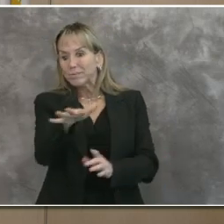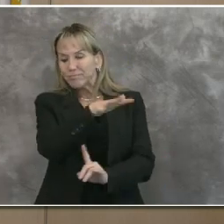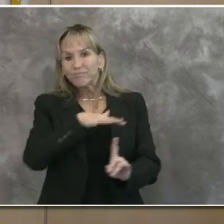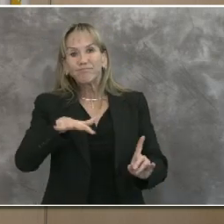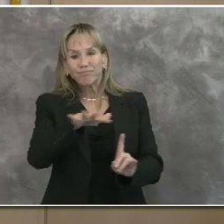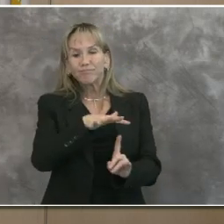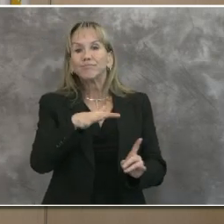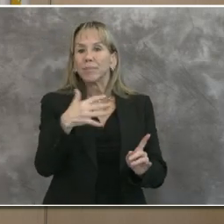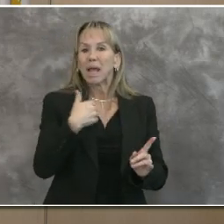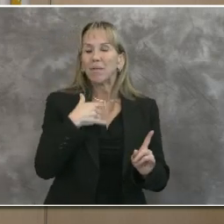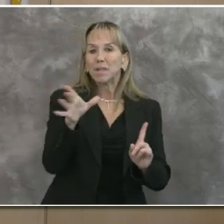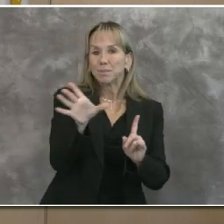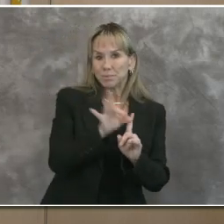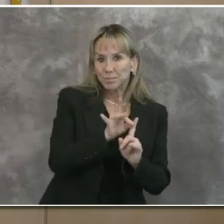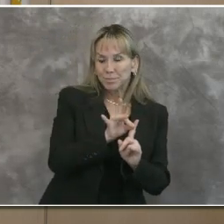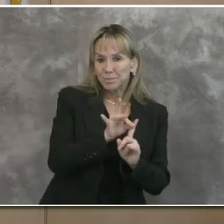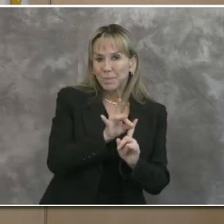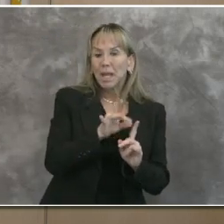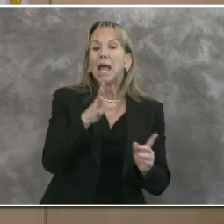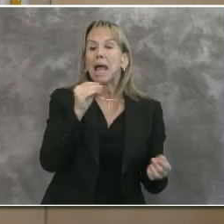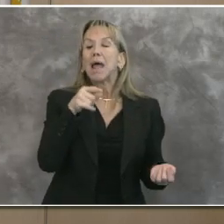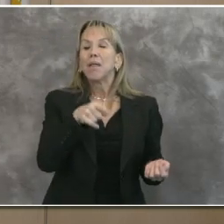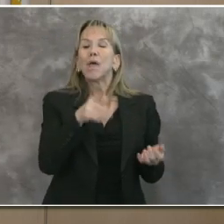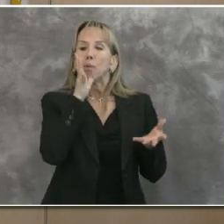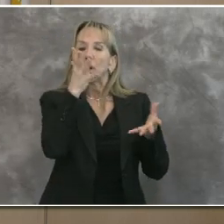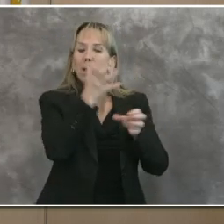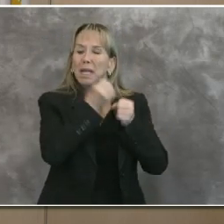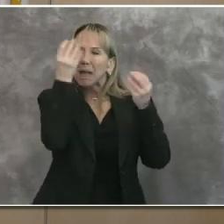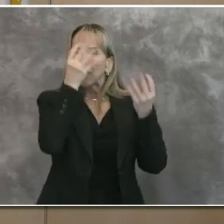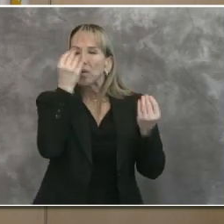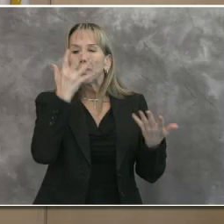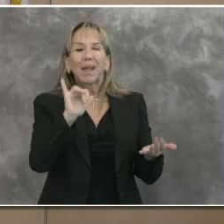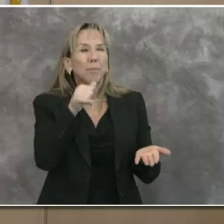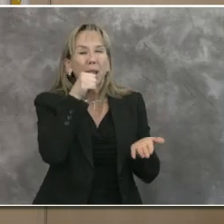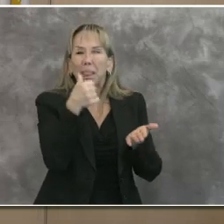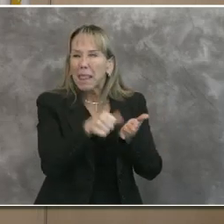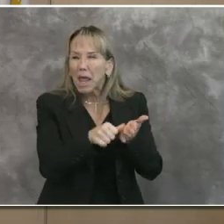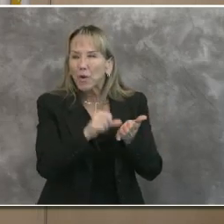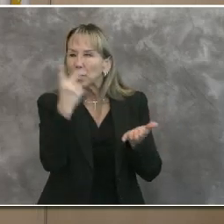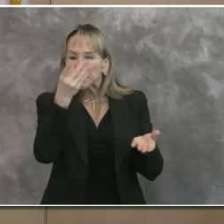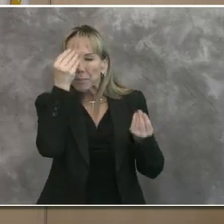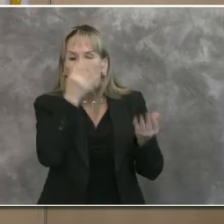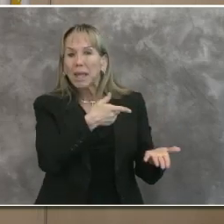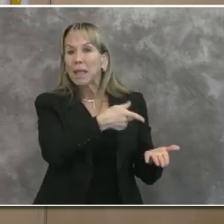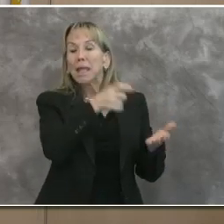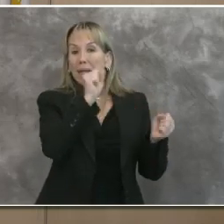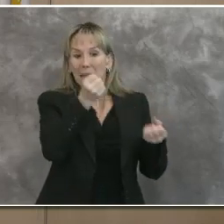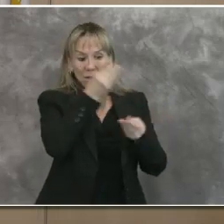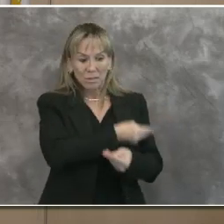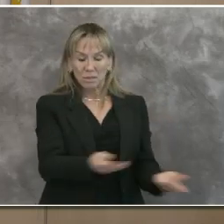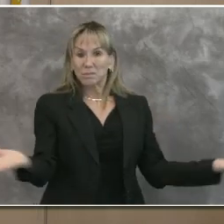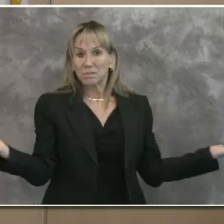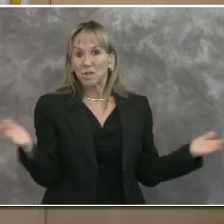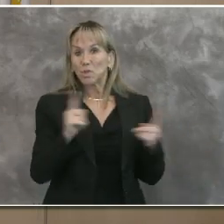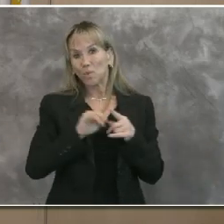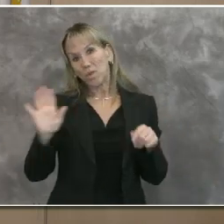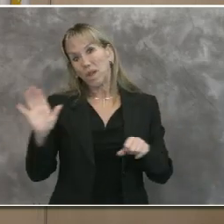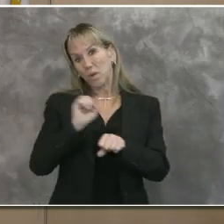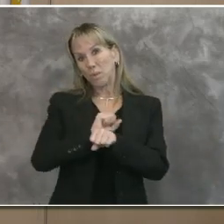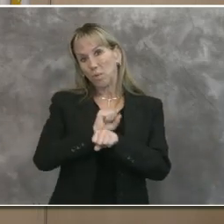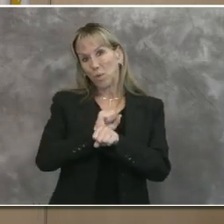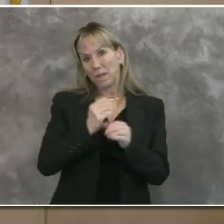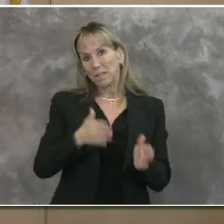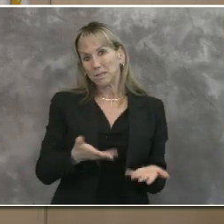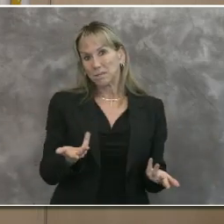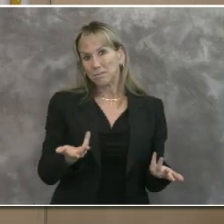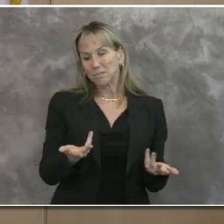site is positive, and they get information, to a letter or information that they can share with the rest of their